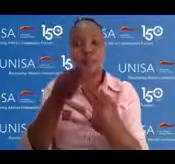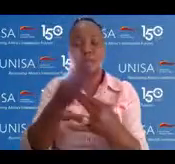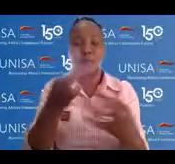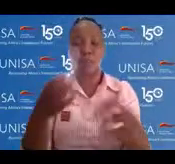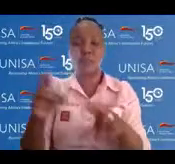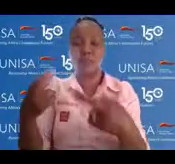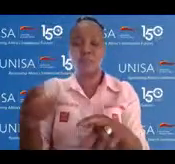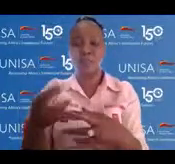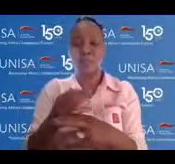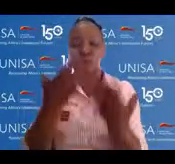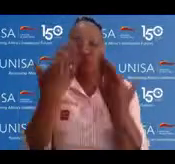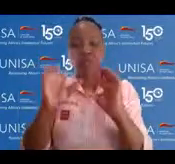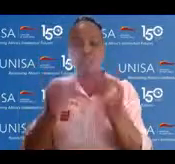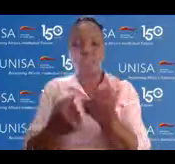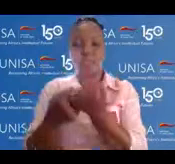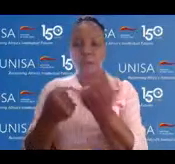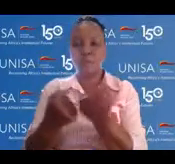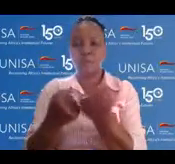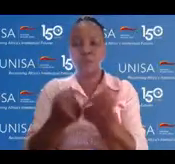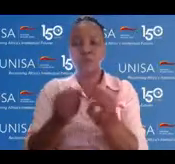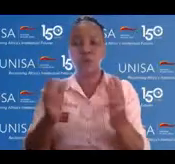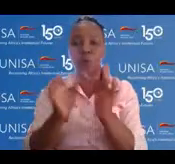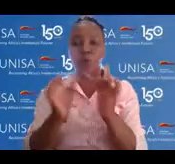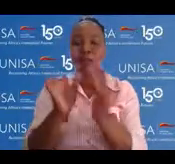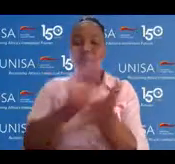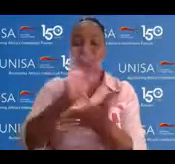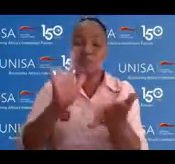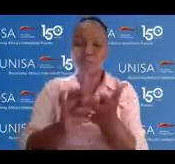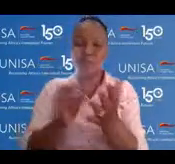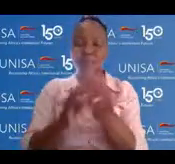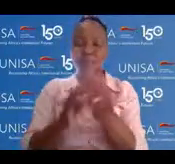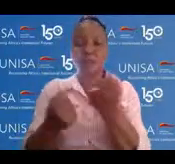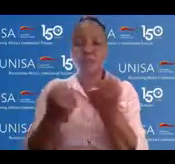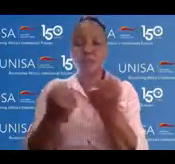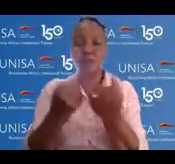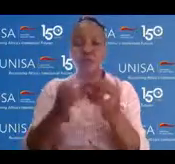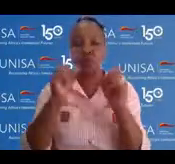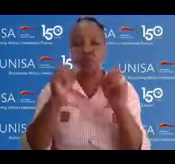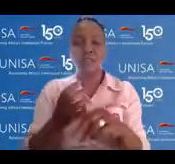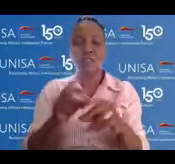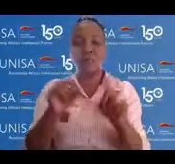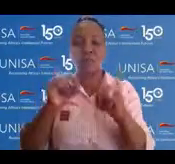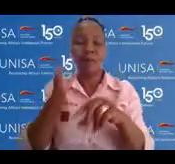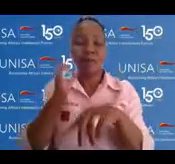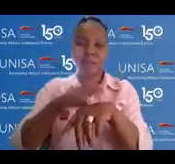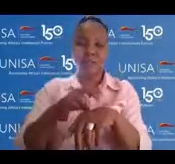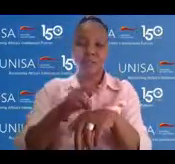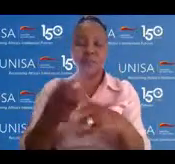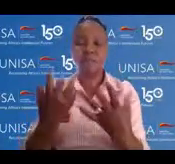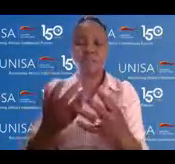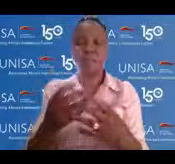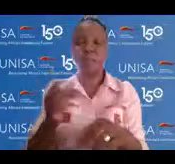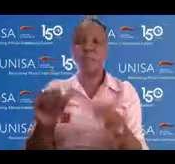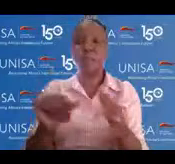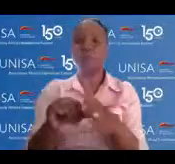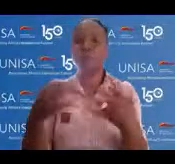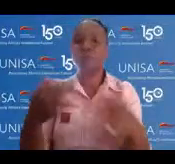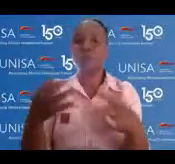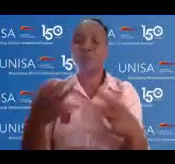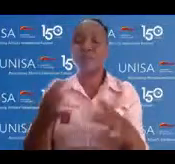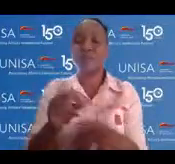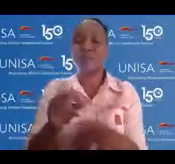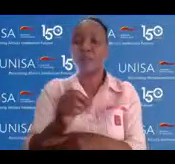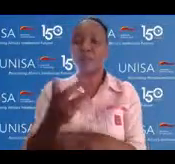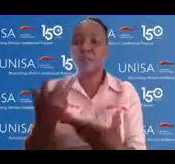support contact center, the support for students with special needs. And one of our most innovative deliverables currently at UNISA is